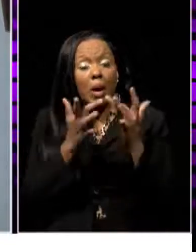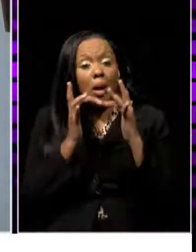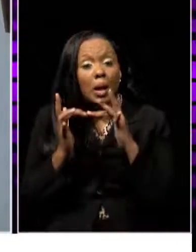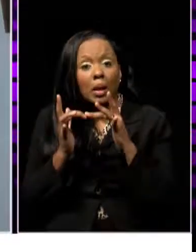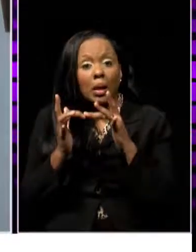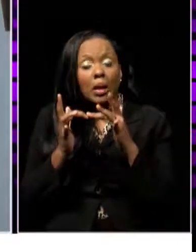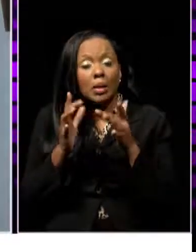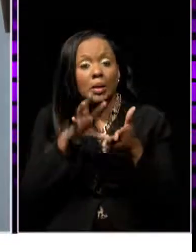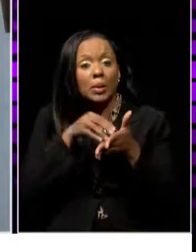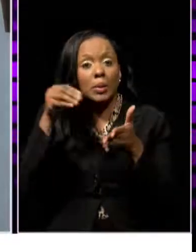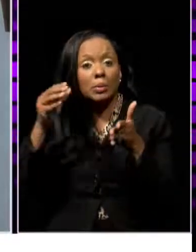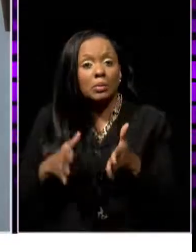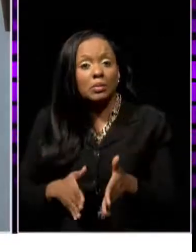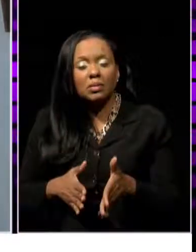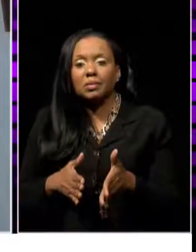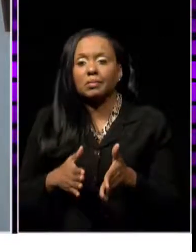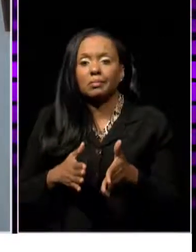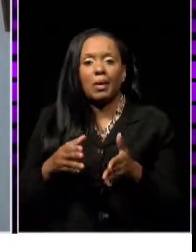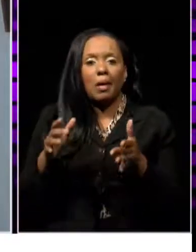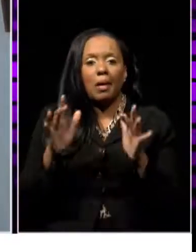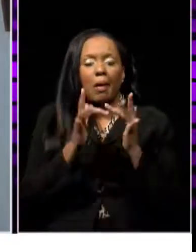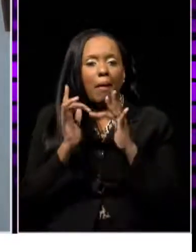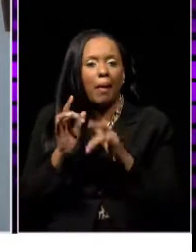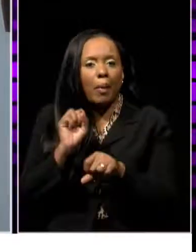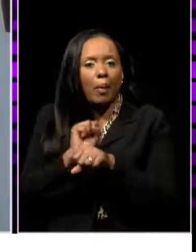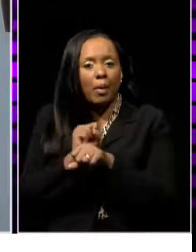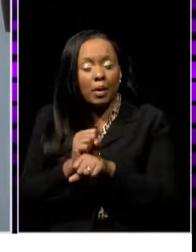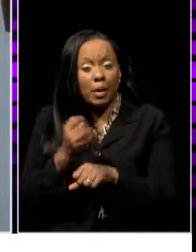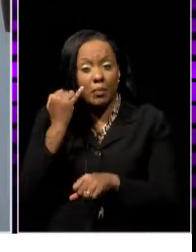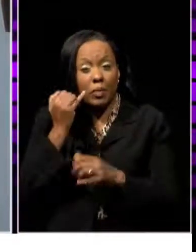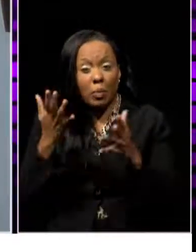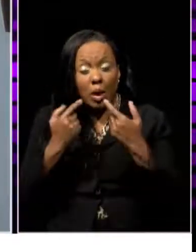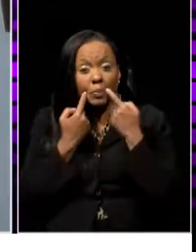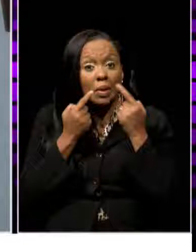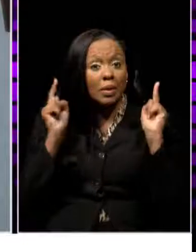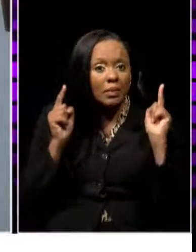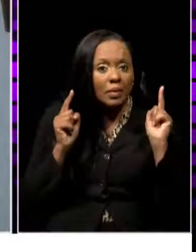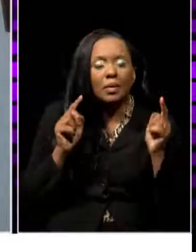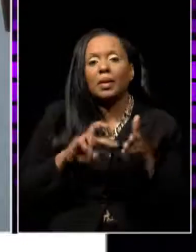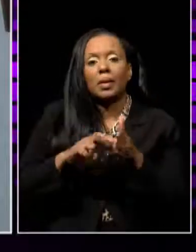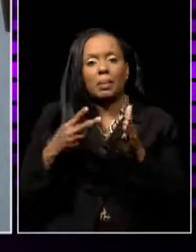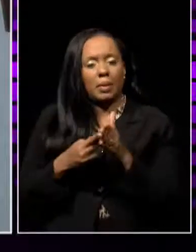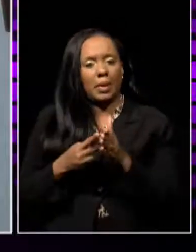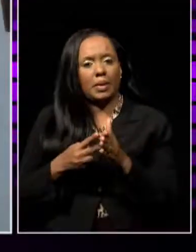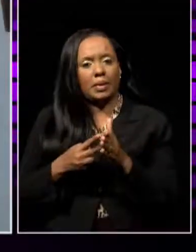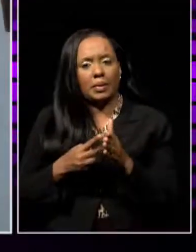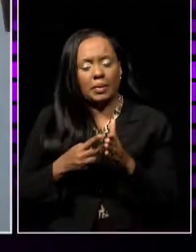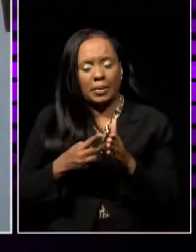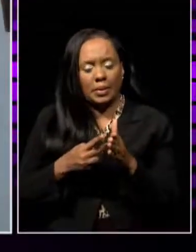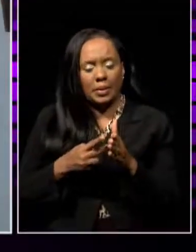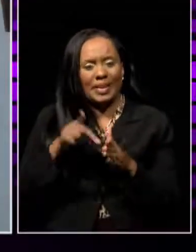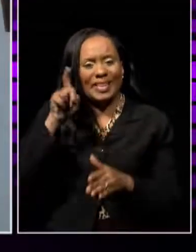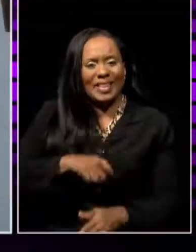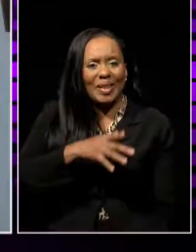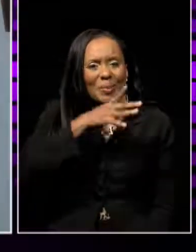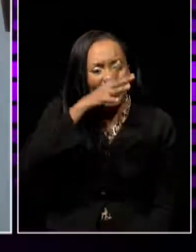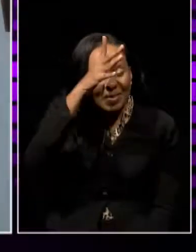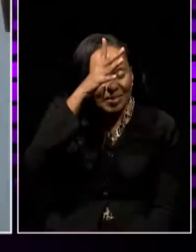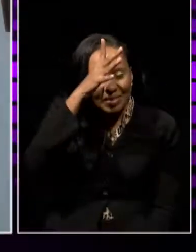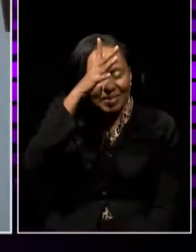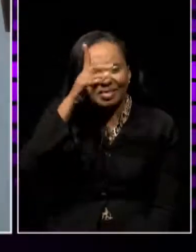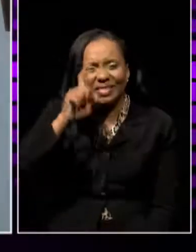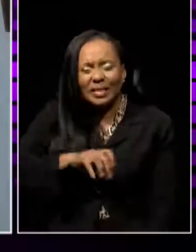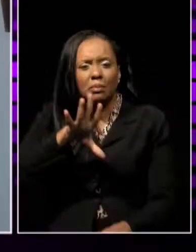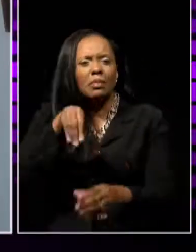where parental involvement in the child's school life is I guess this is the most important time for them to be